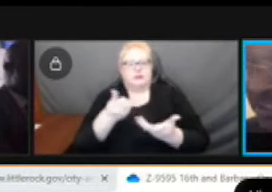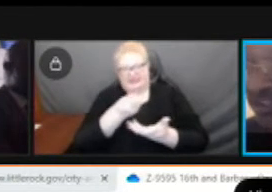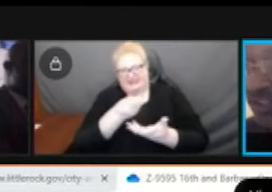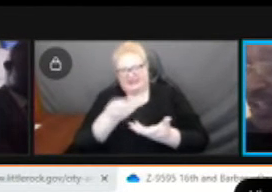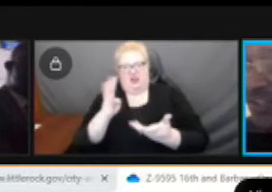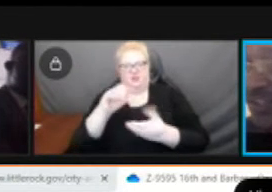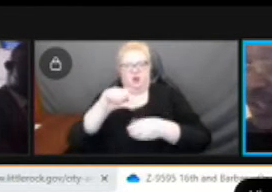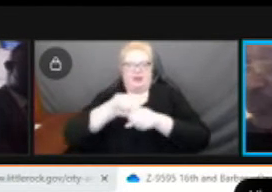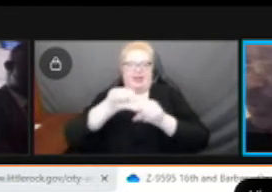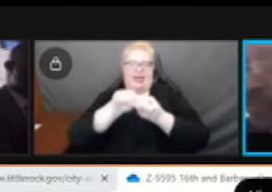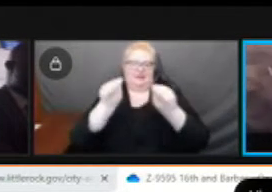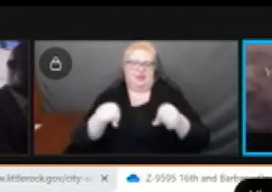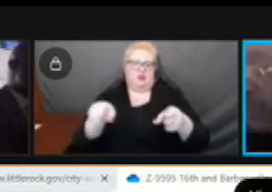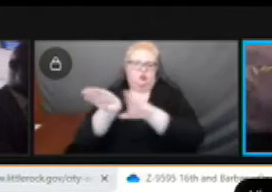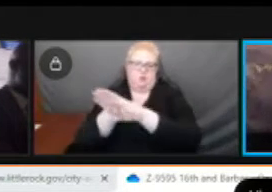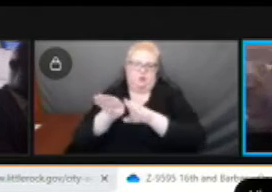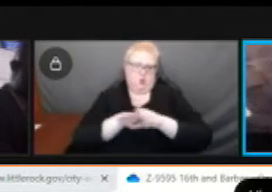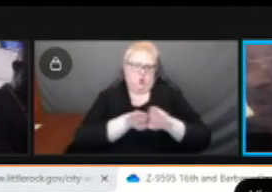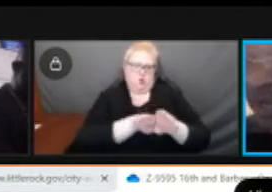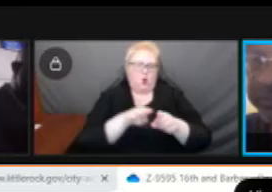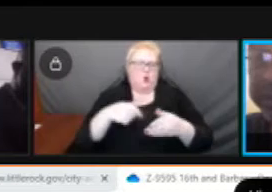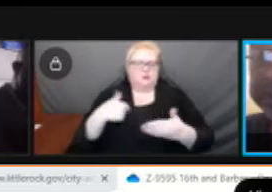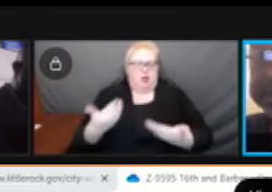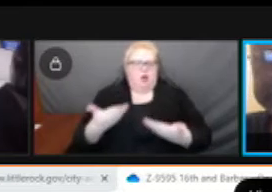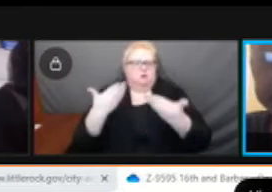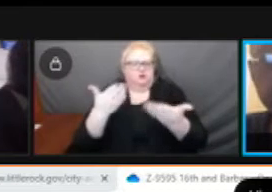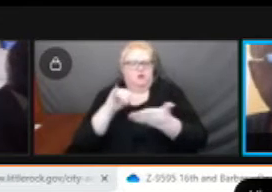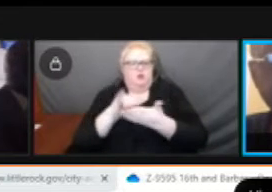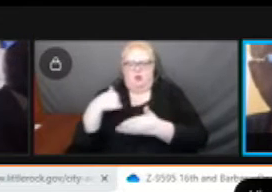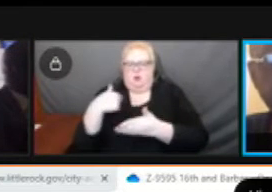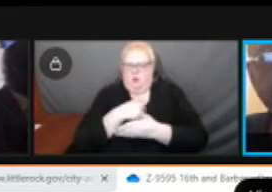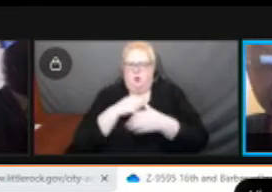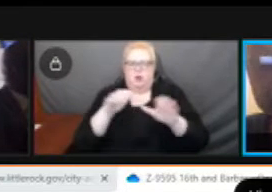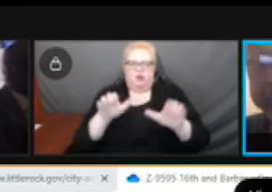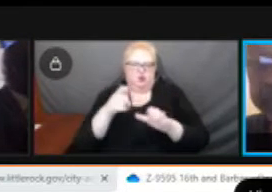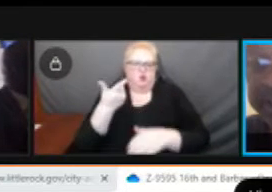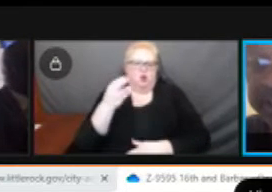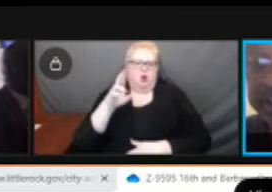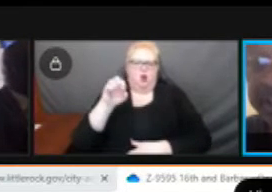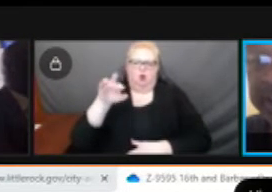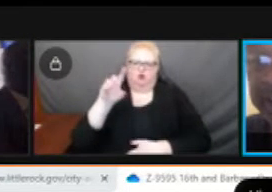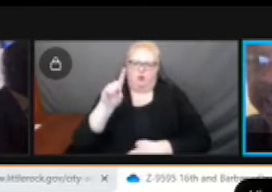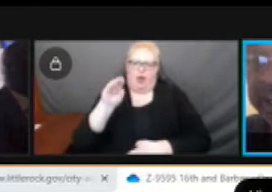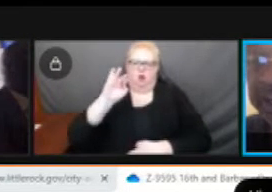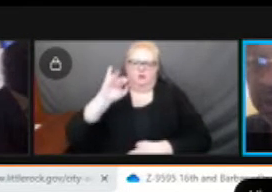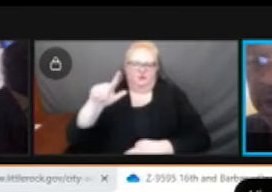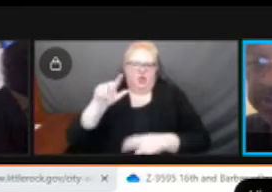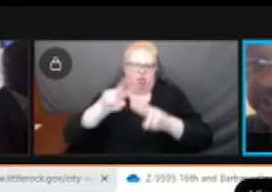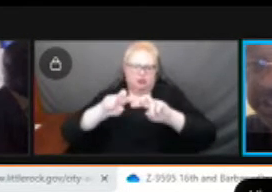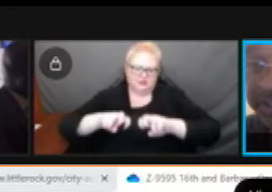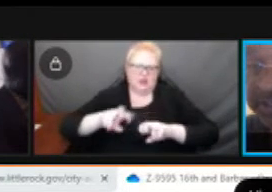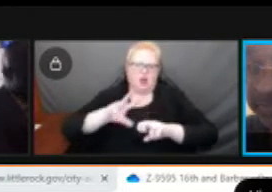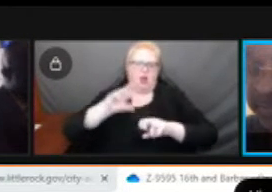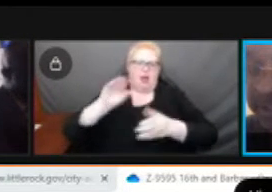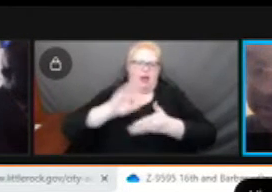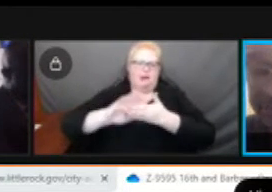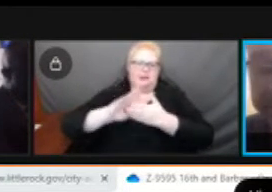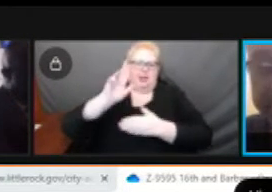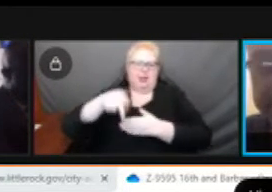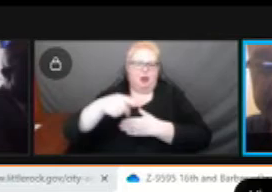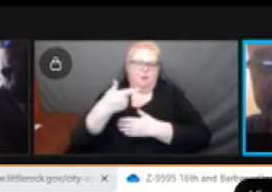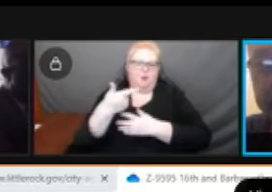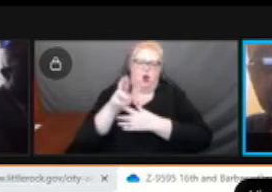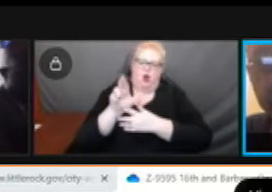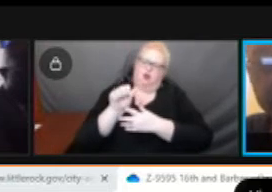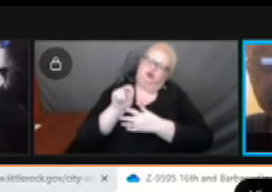made suggestion that we pursue brownfield assessment and cleanup grant funding at no cost to us. We get this